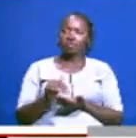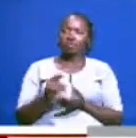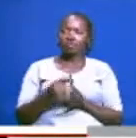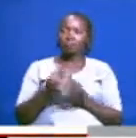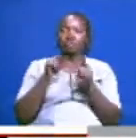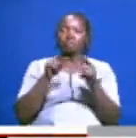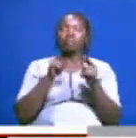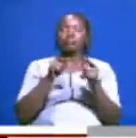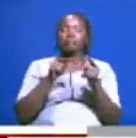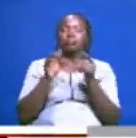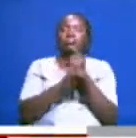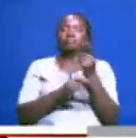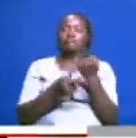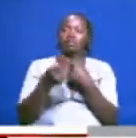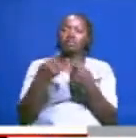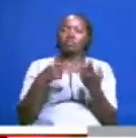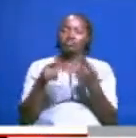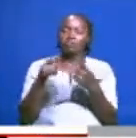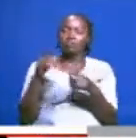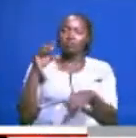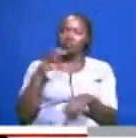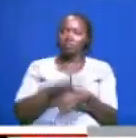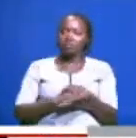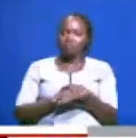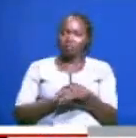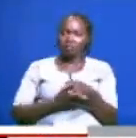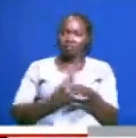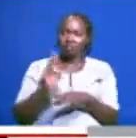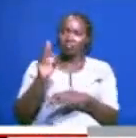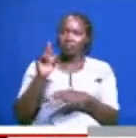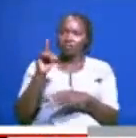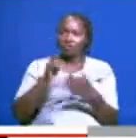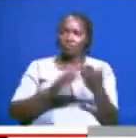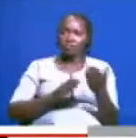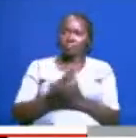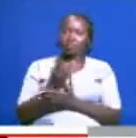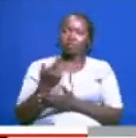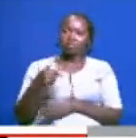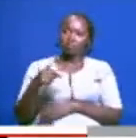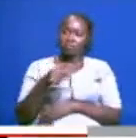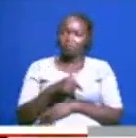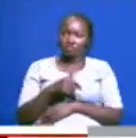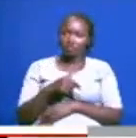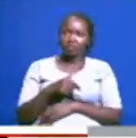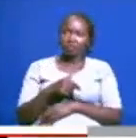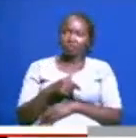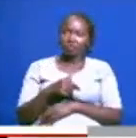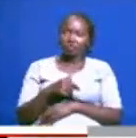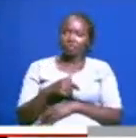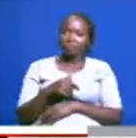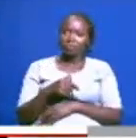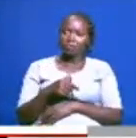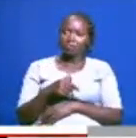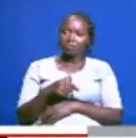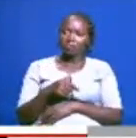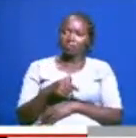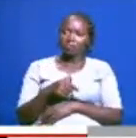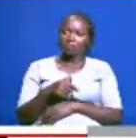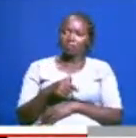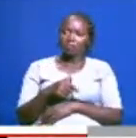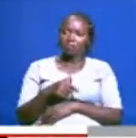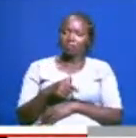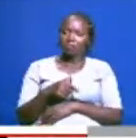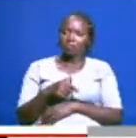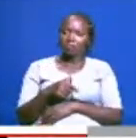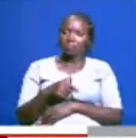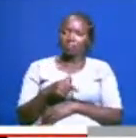coming up and taking up what we feel or believe should be rightfully for the locals only. And also, it's a